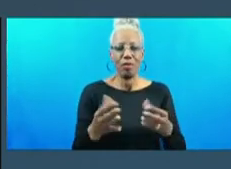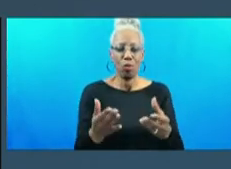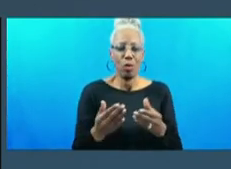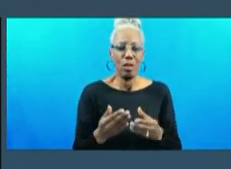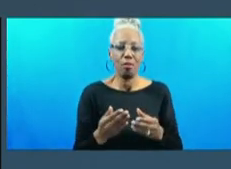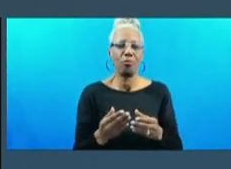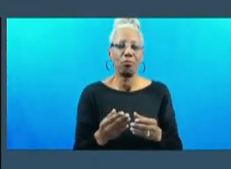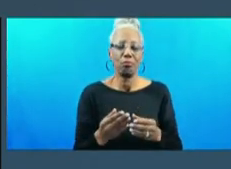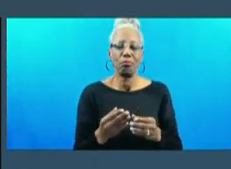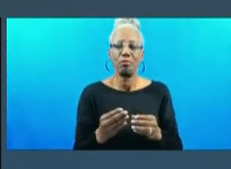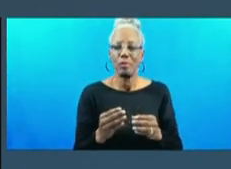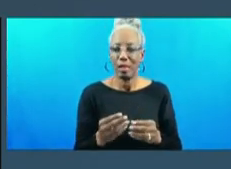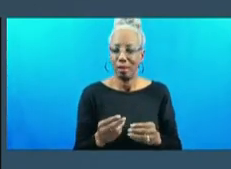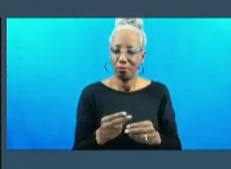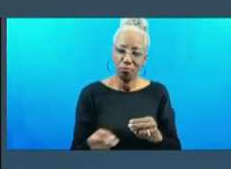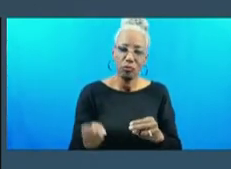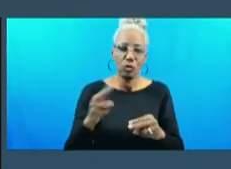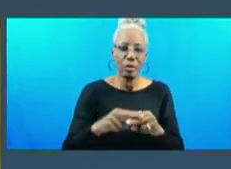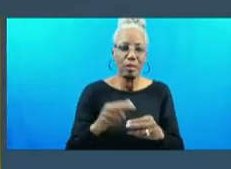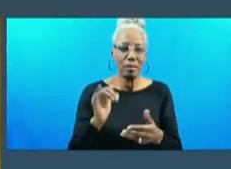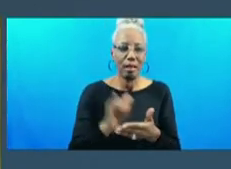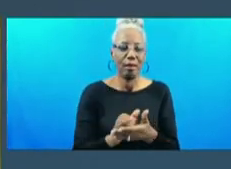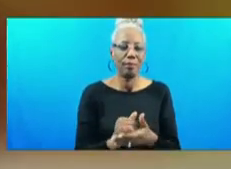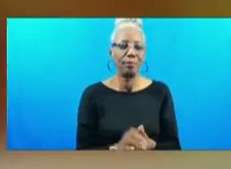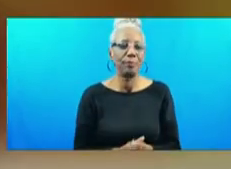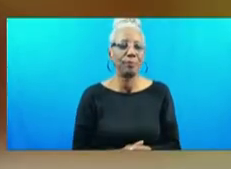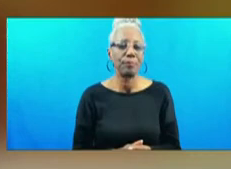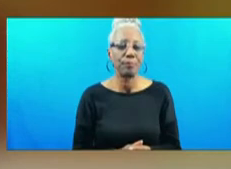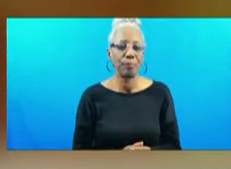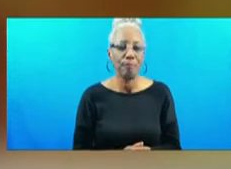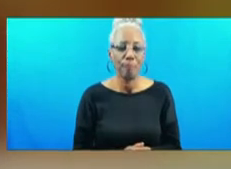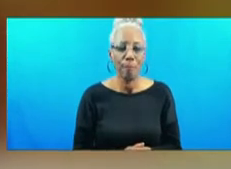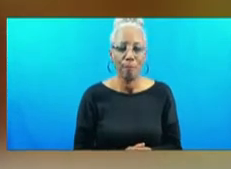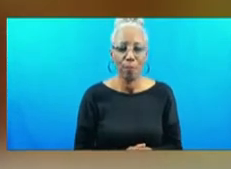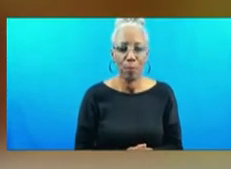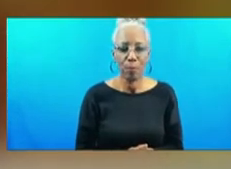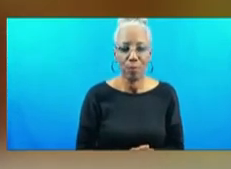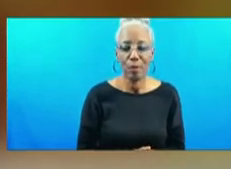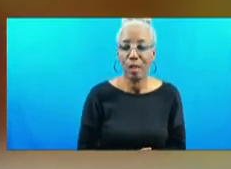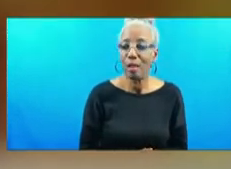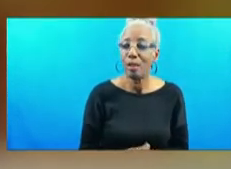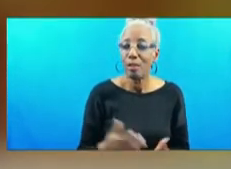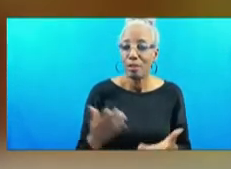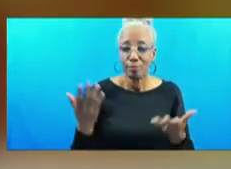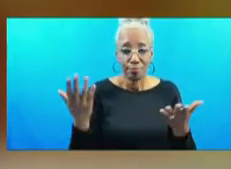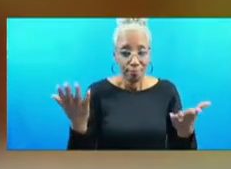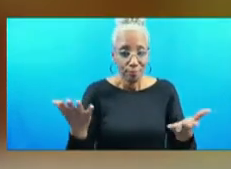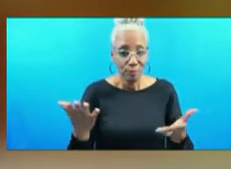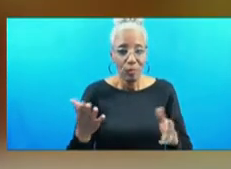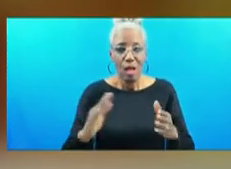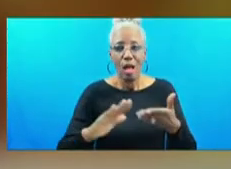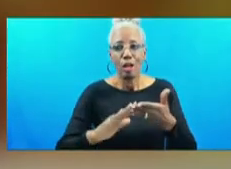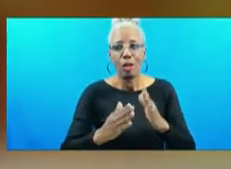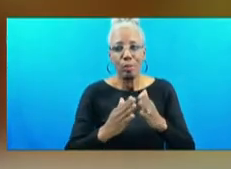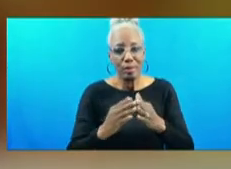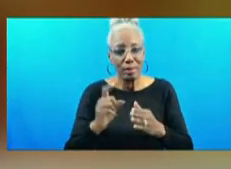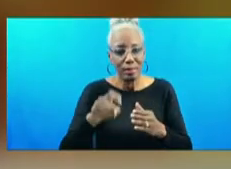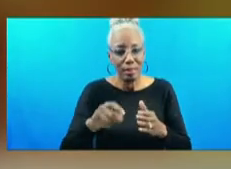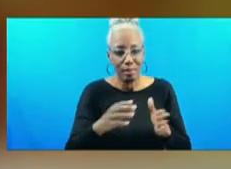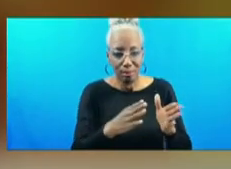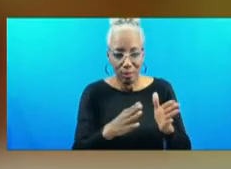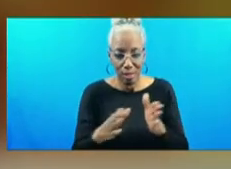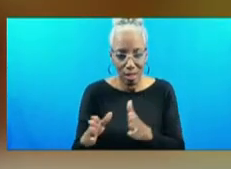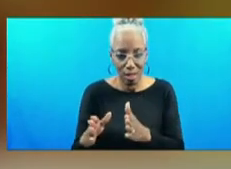fellow panelists. It'd be great. We, the community, need a plan, and we know as soon as you